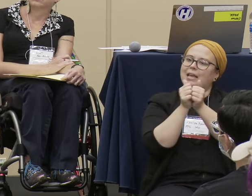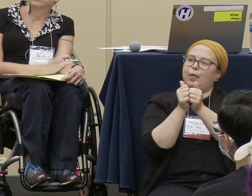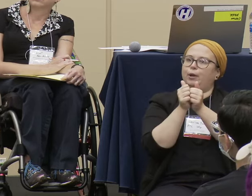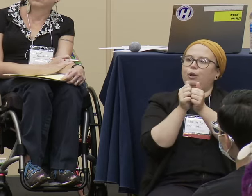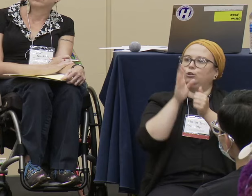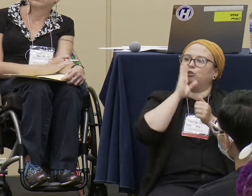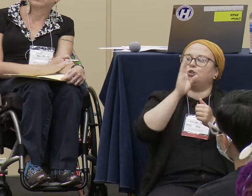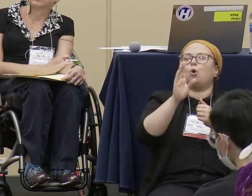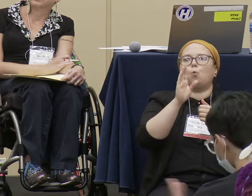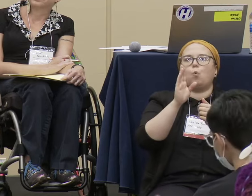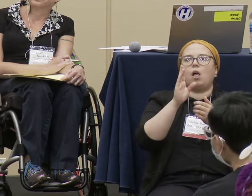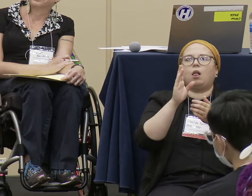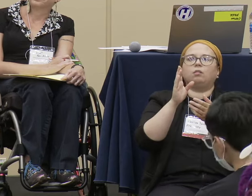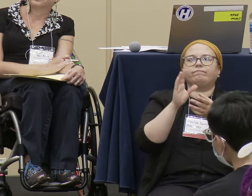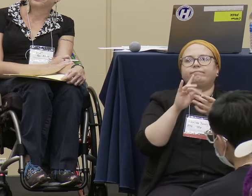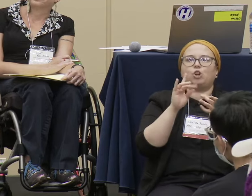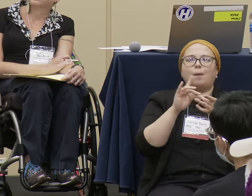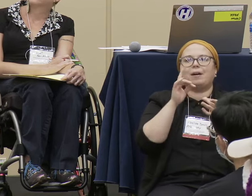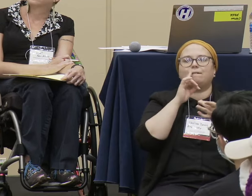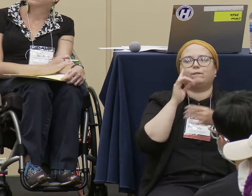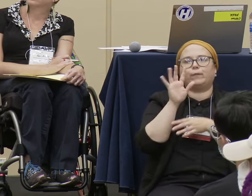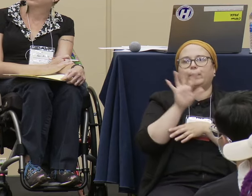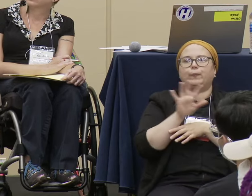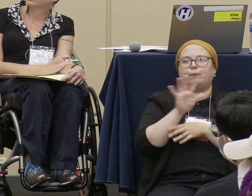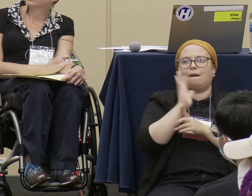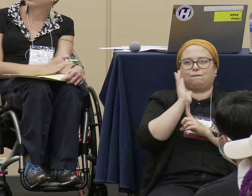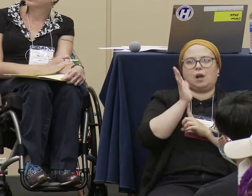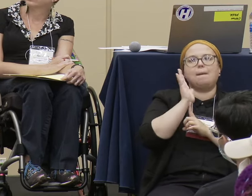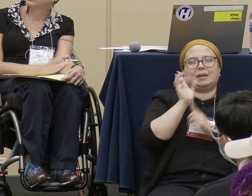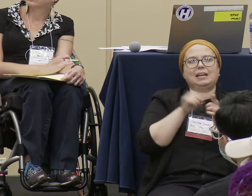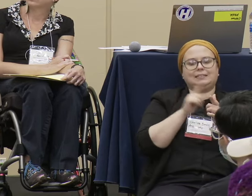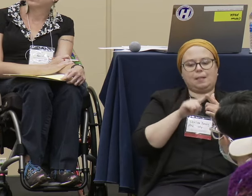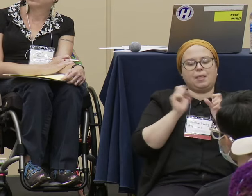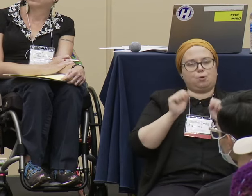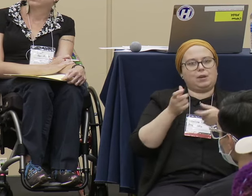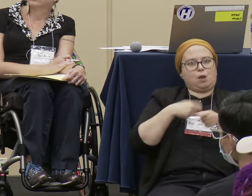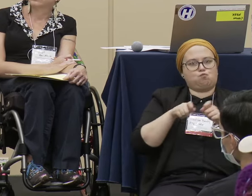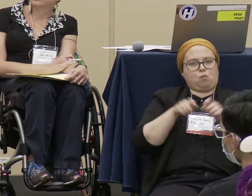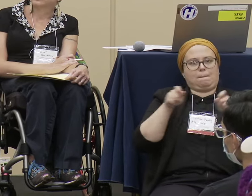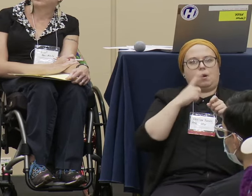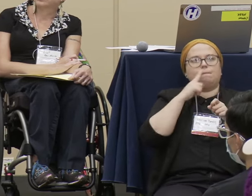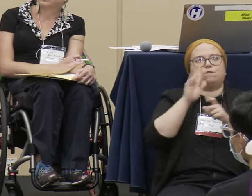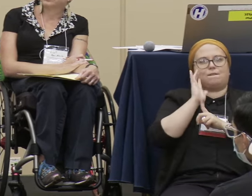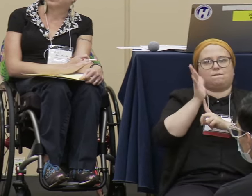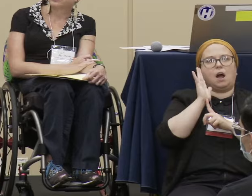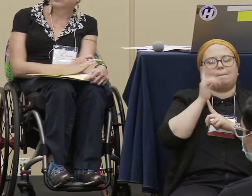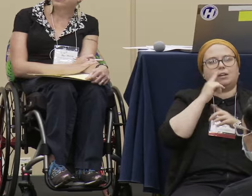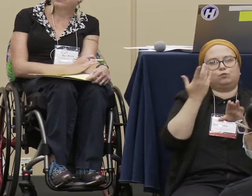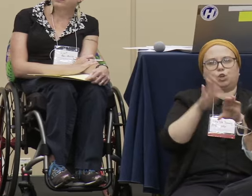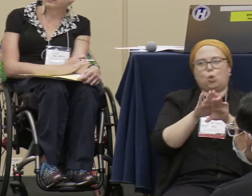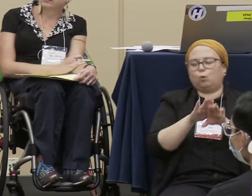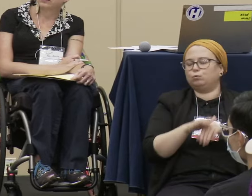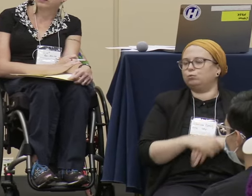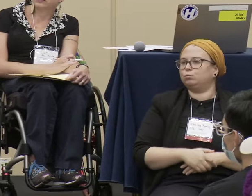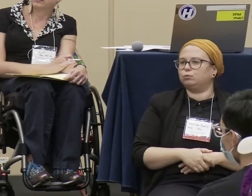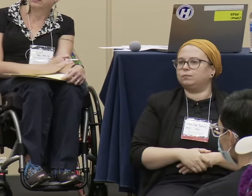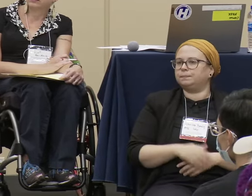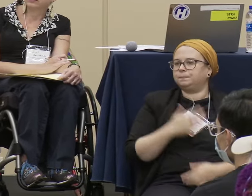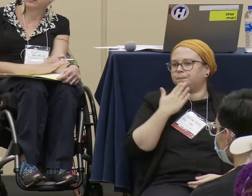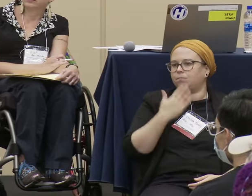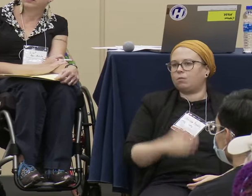that's okay, so that Liat can come back in for five to close us out. Thank you.